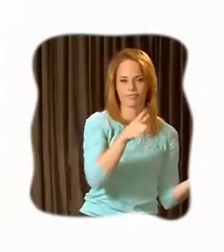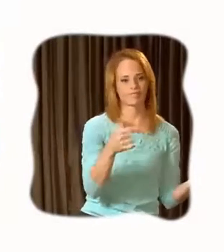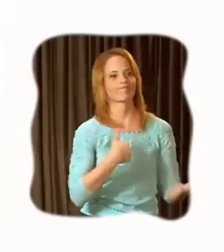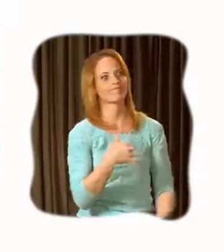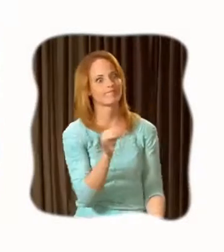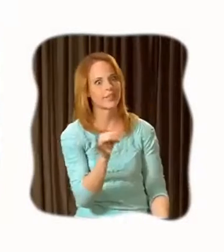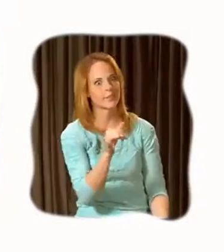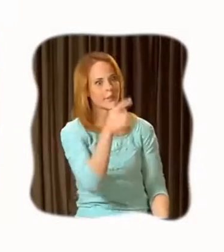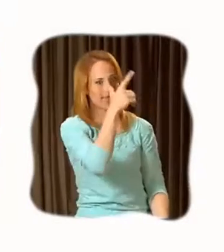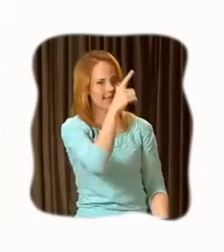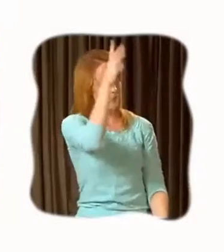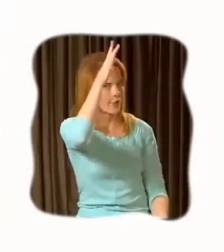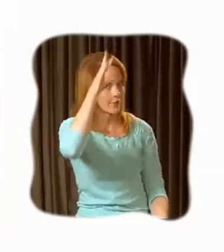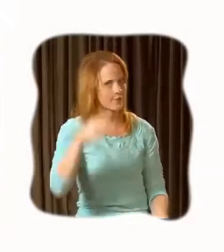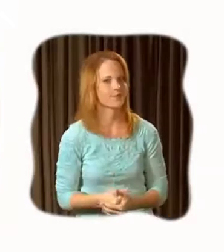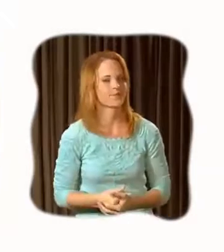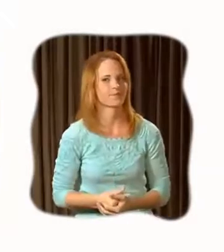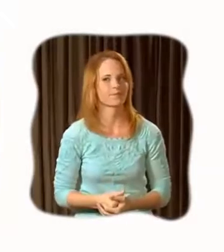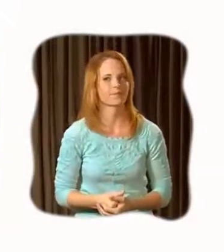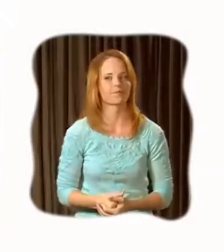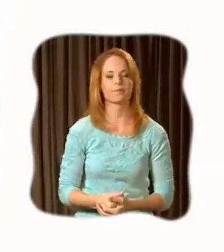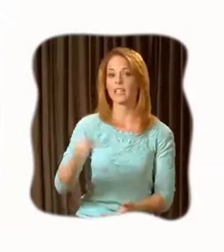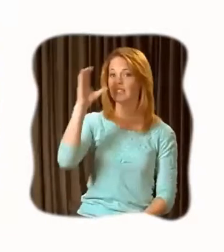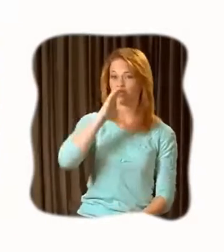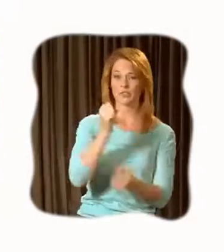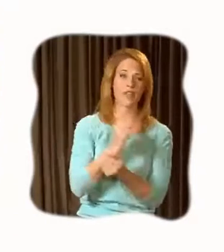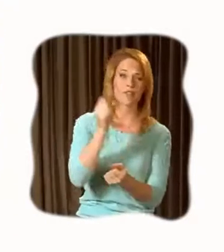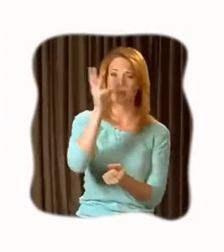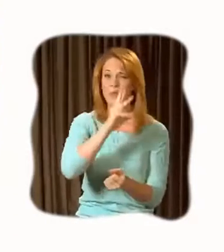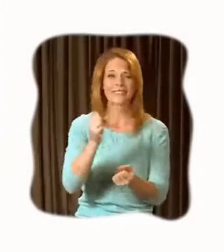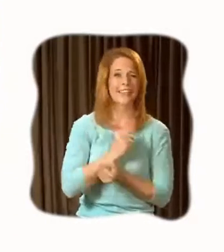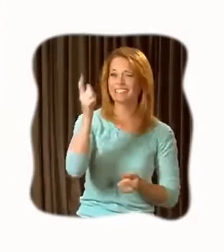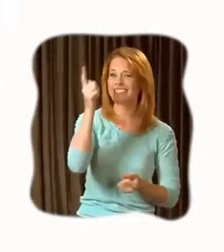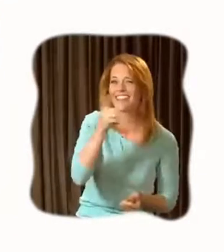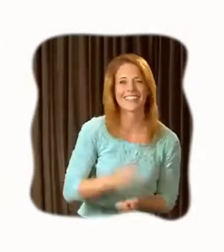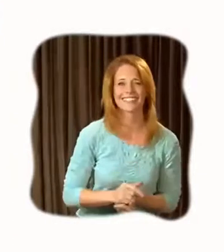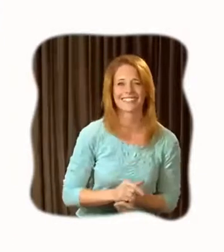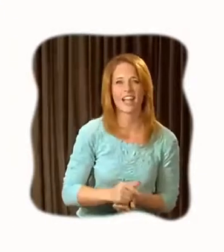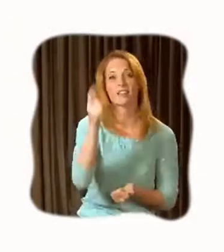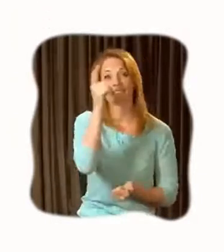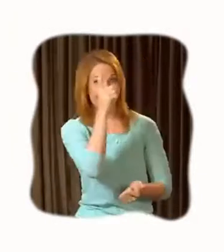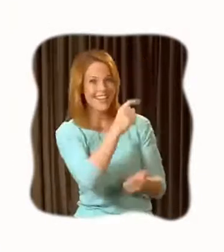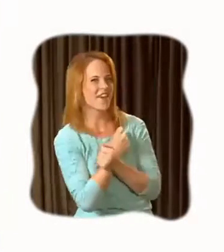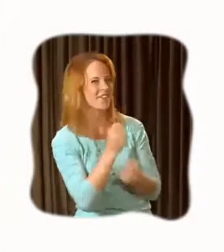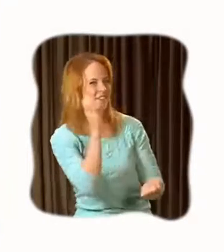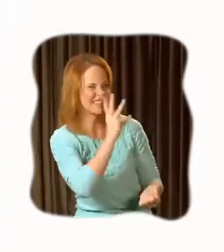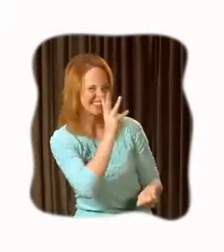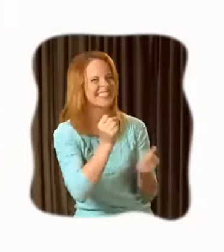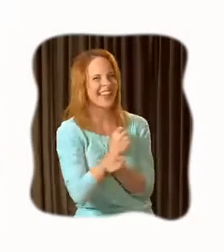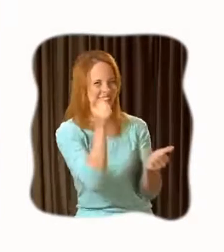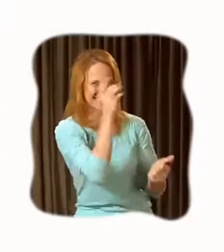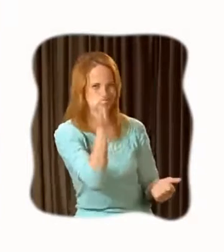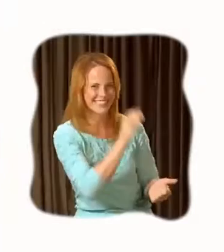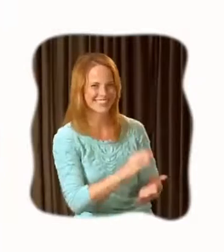Me either, said Lily's father. Chester and Wilson and Lily. Lily and